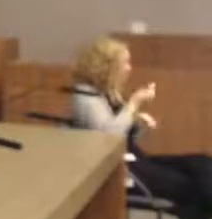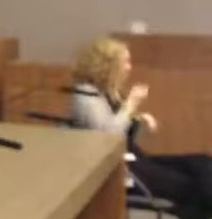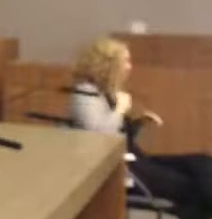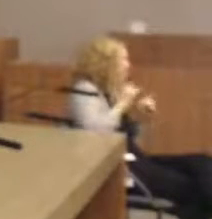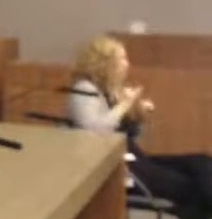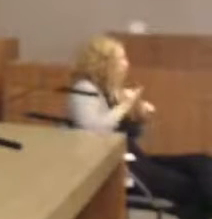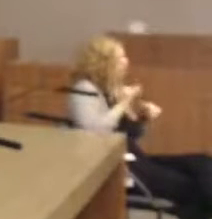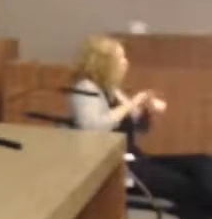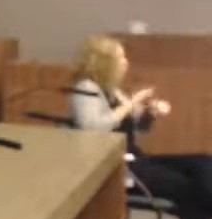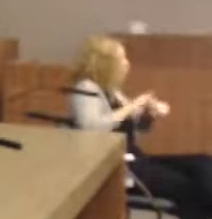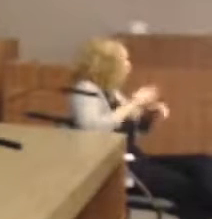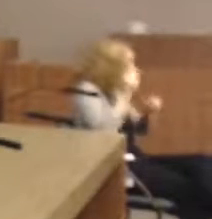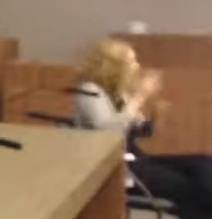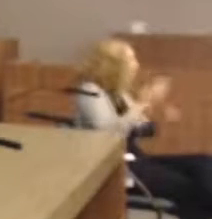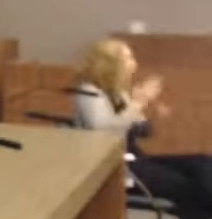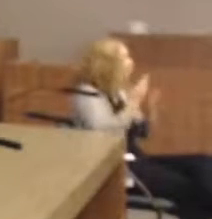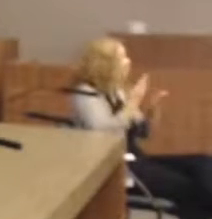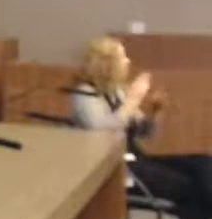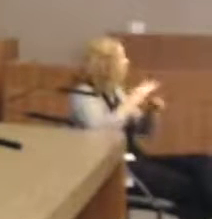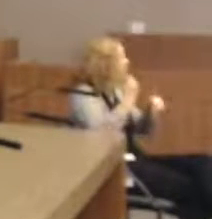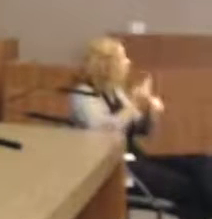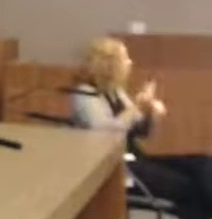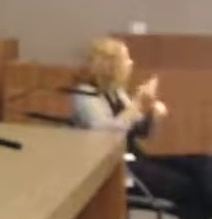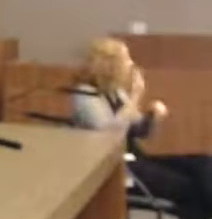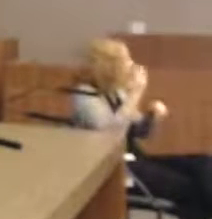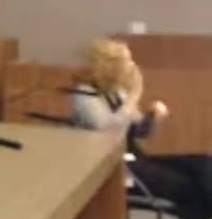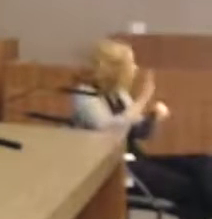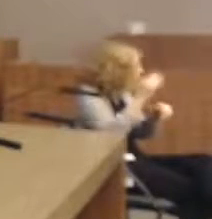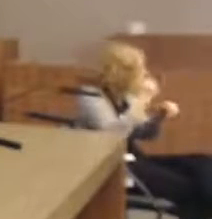some cues so that maybe on Monday you'll remember that